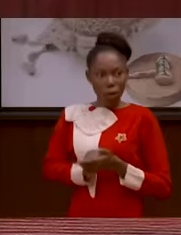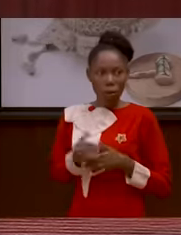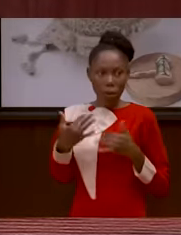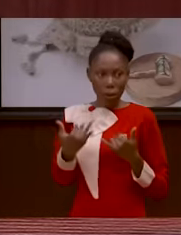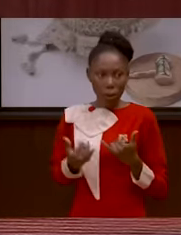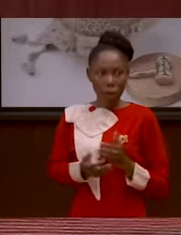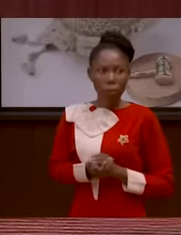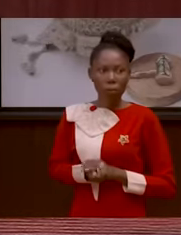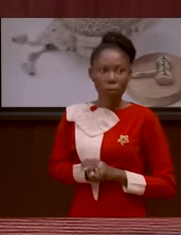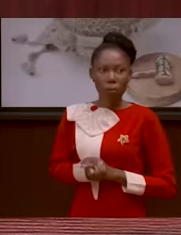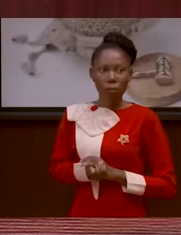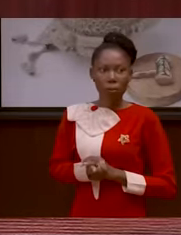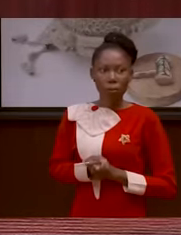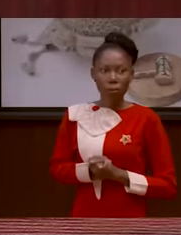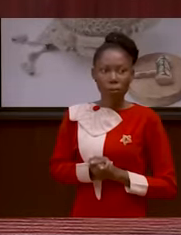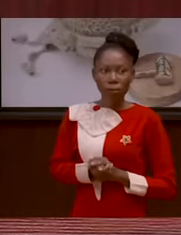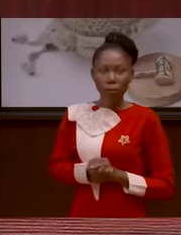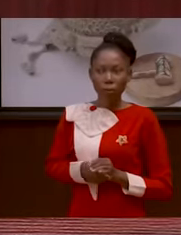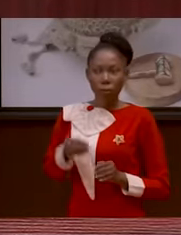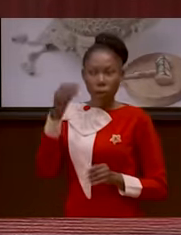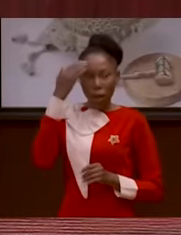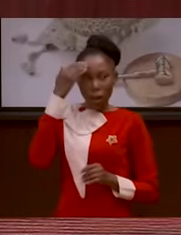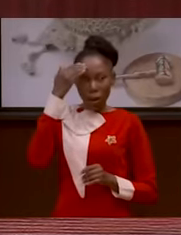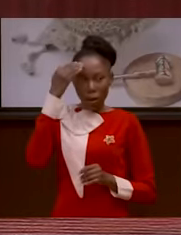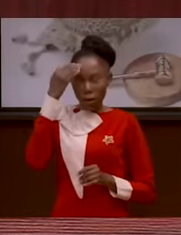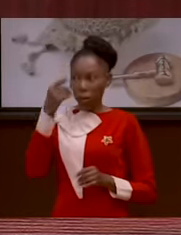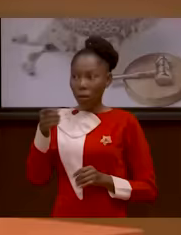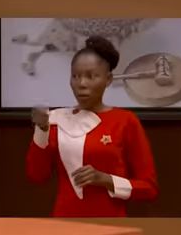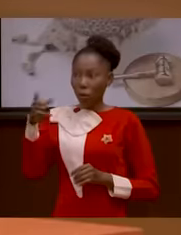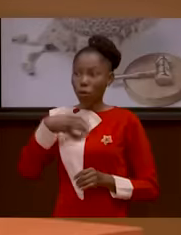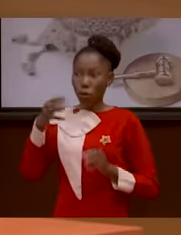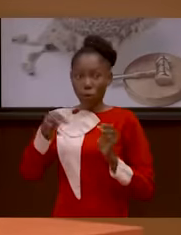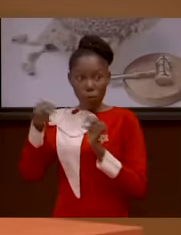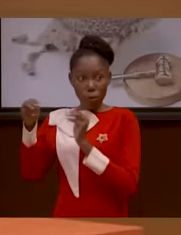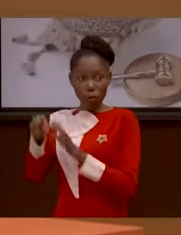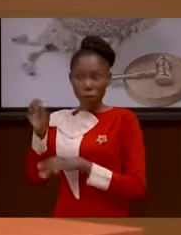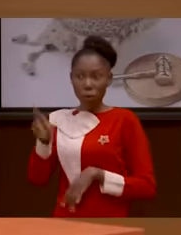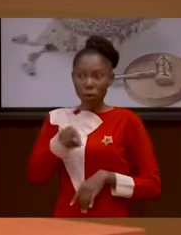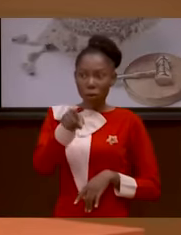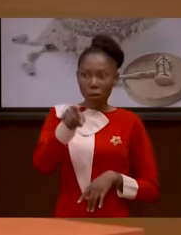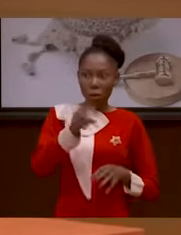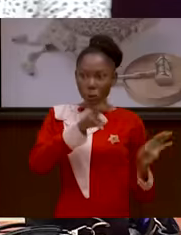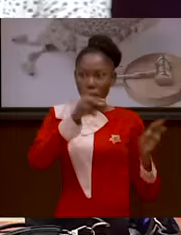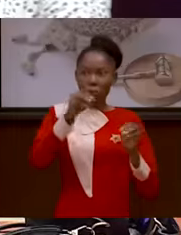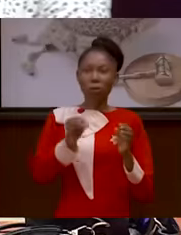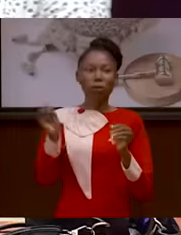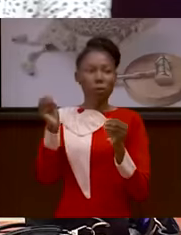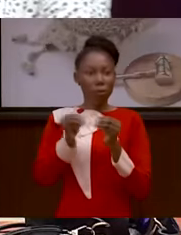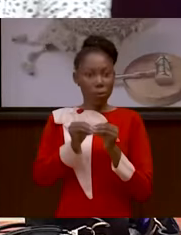now, I know this is not why. Have you moved on? No. Have you moved on?